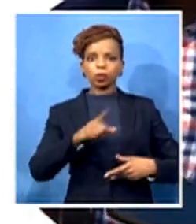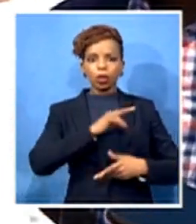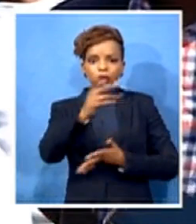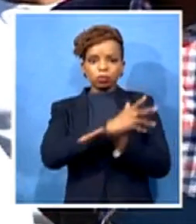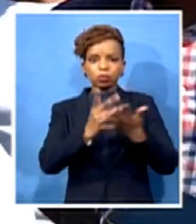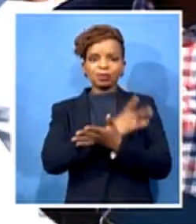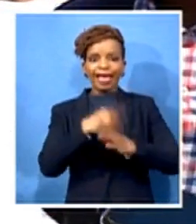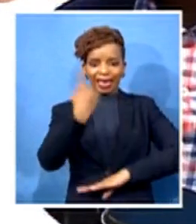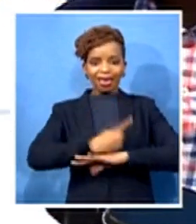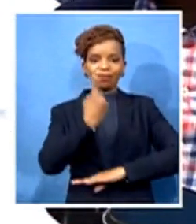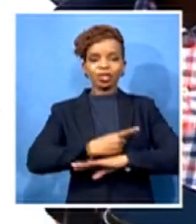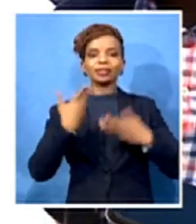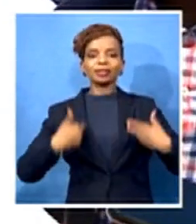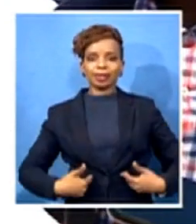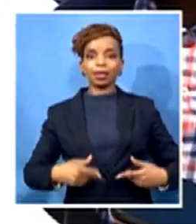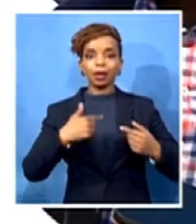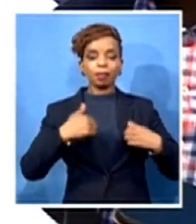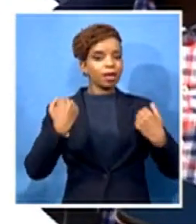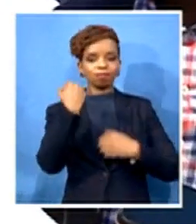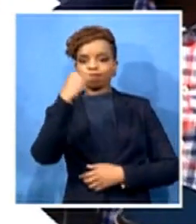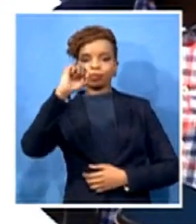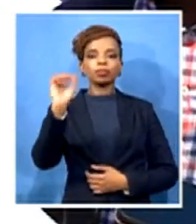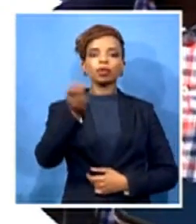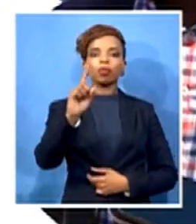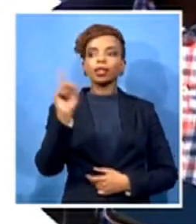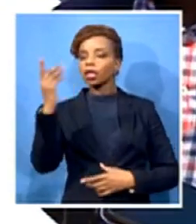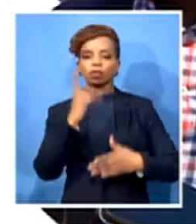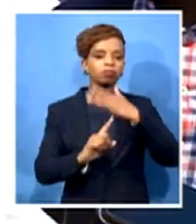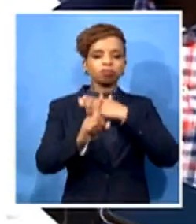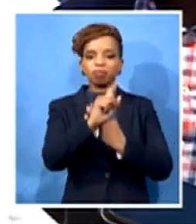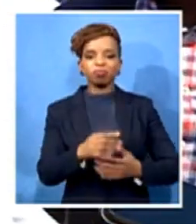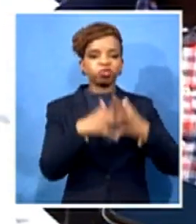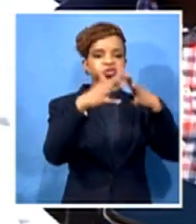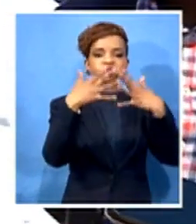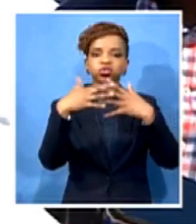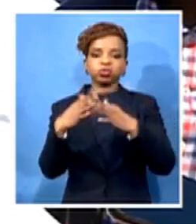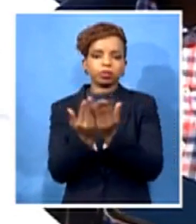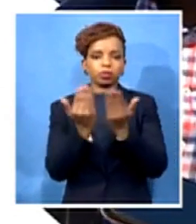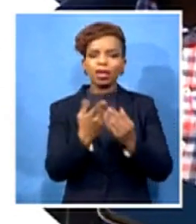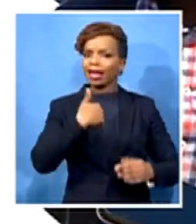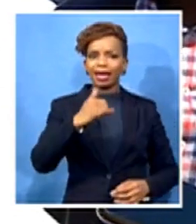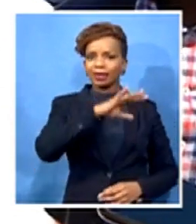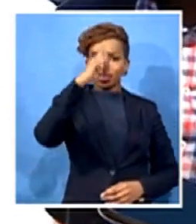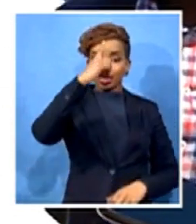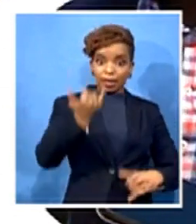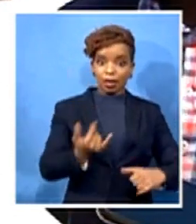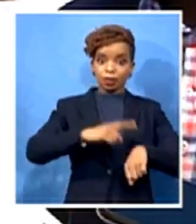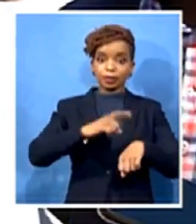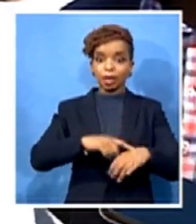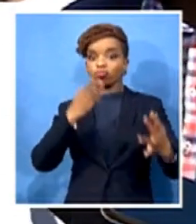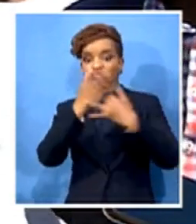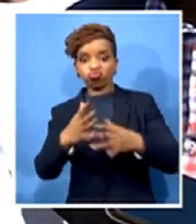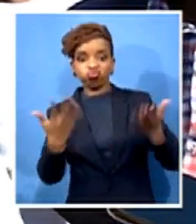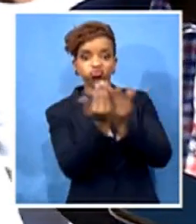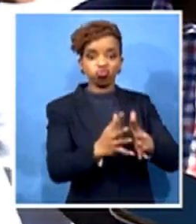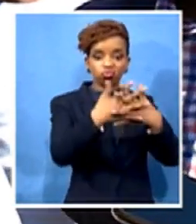they go and disrupt schools. I don't think now is the time for us to disrupt school. We should join hands together and make sure that